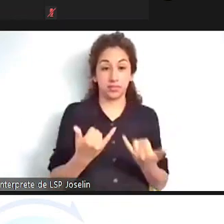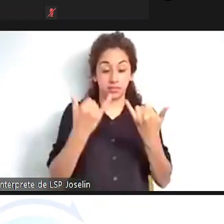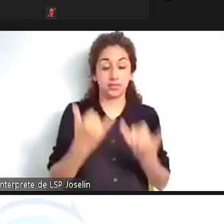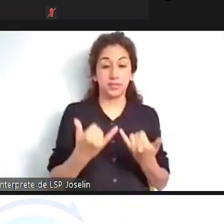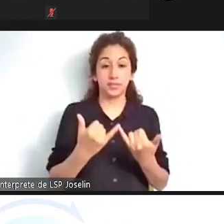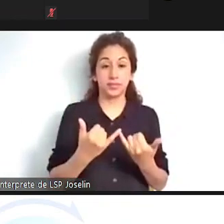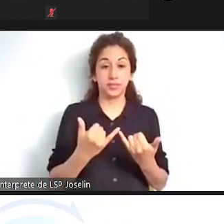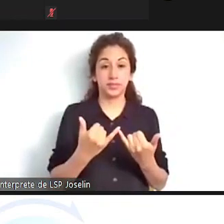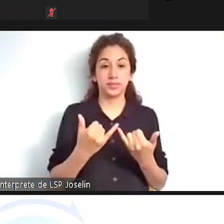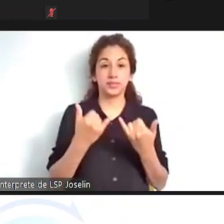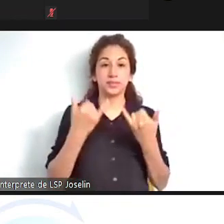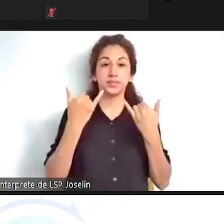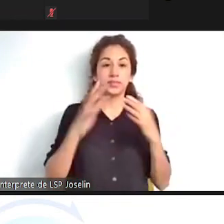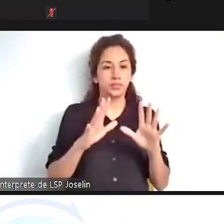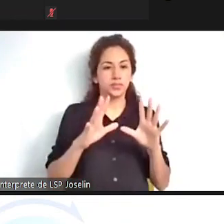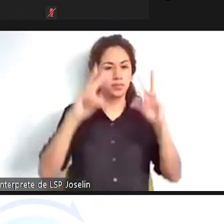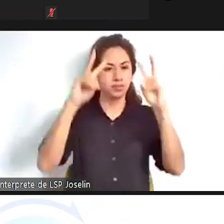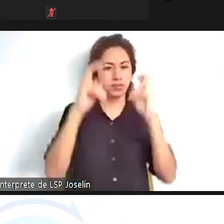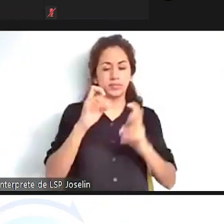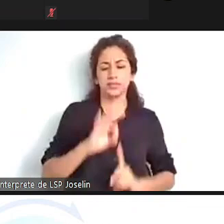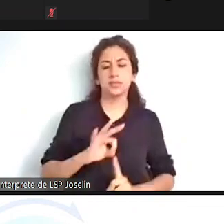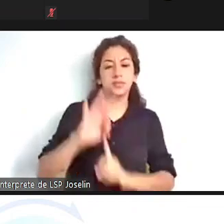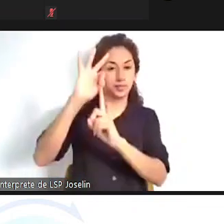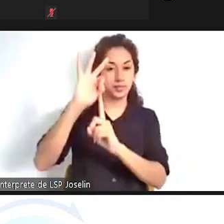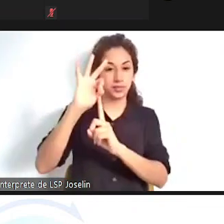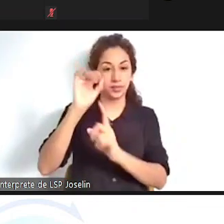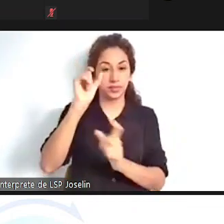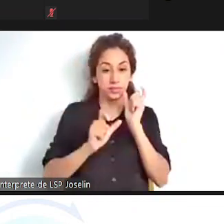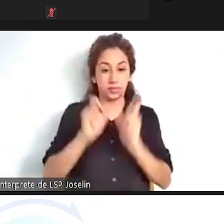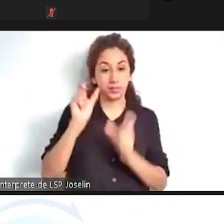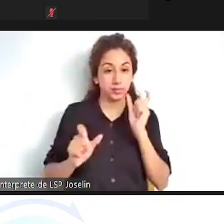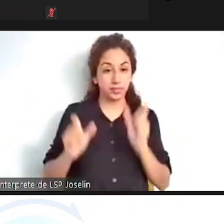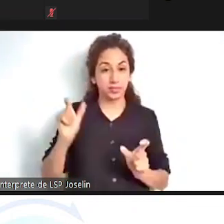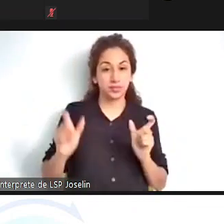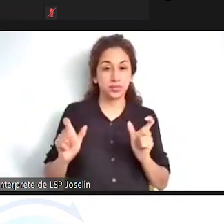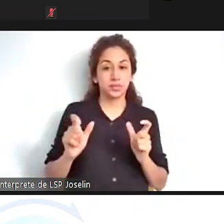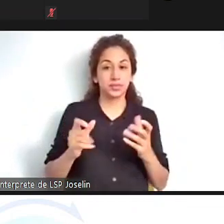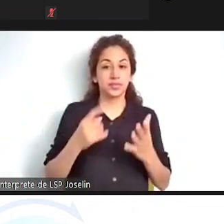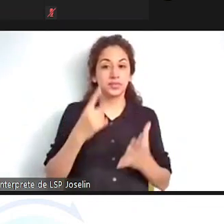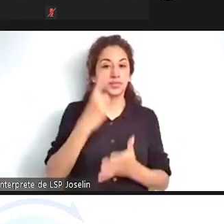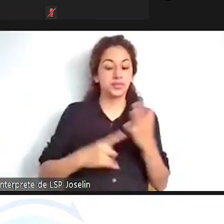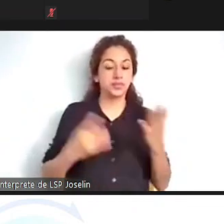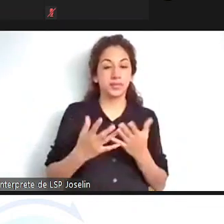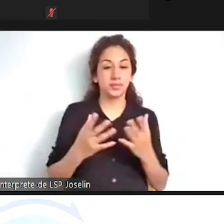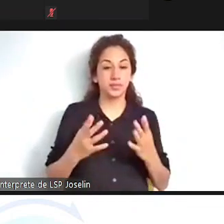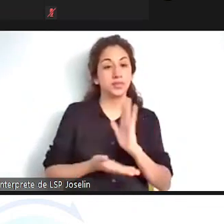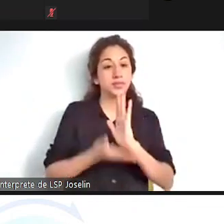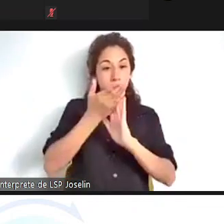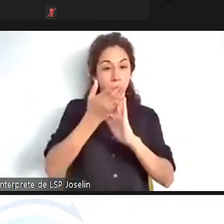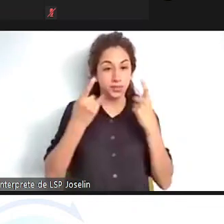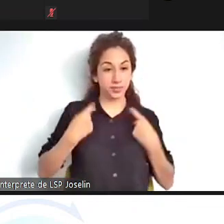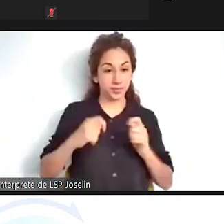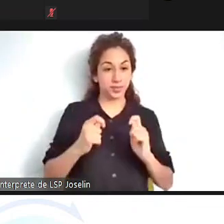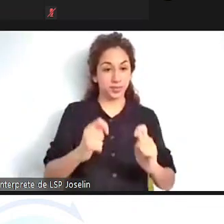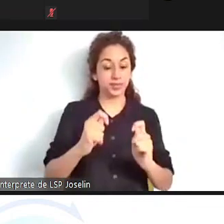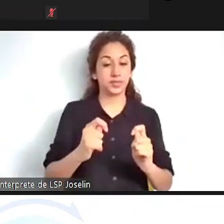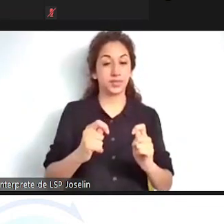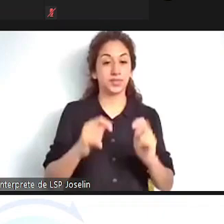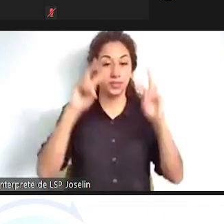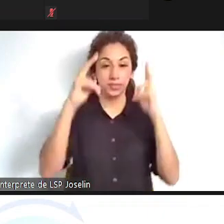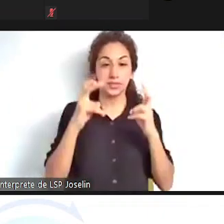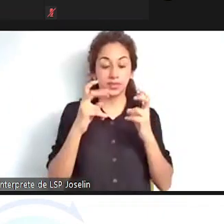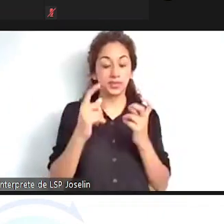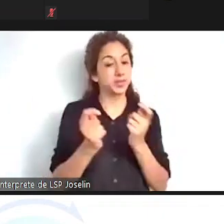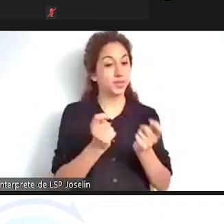see now 10 years after the adoption of the guiding principles that there are more